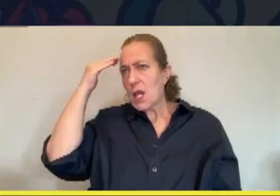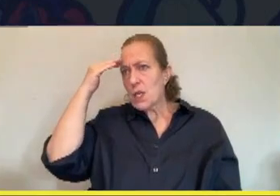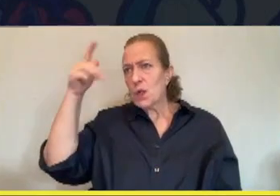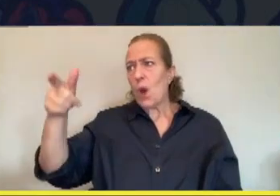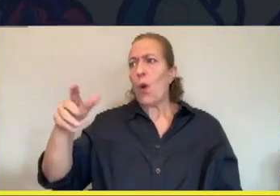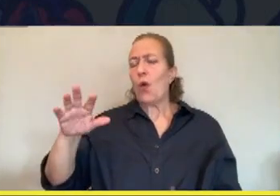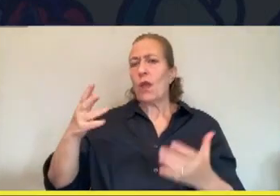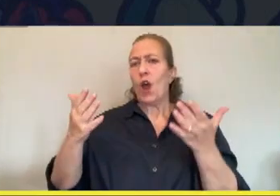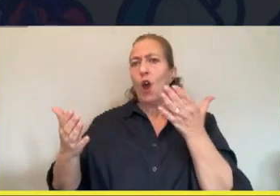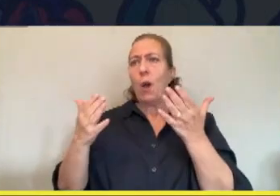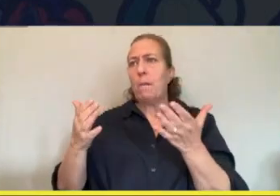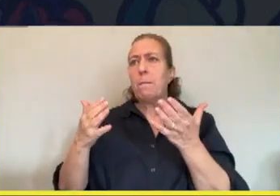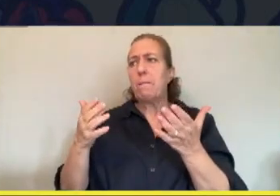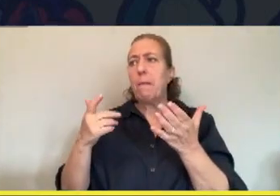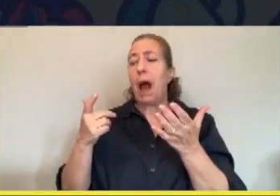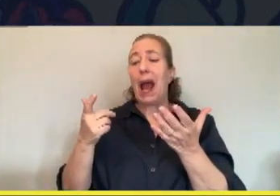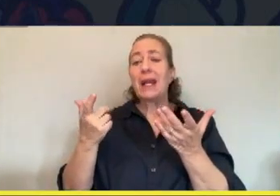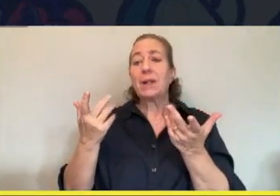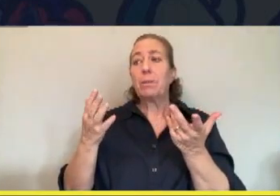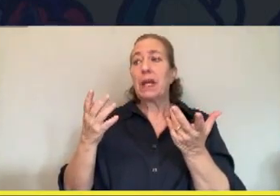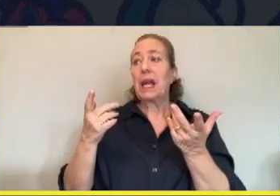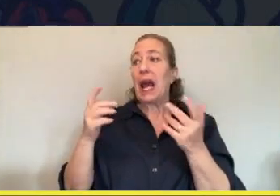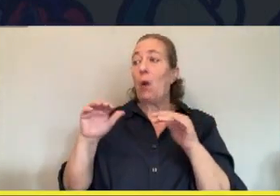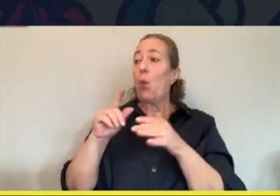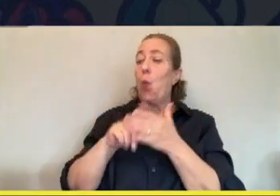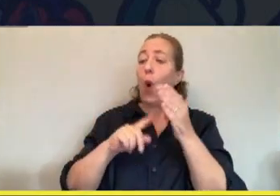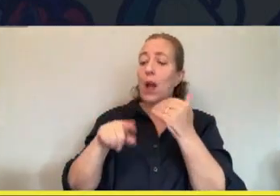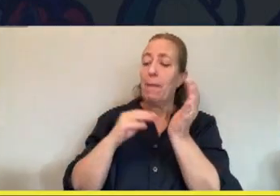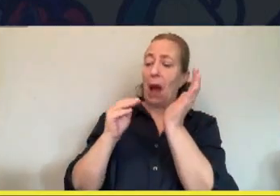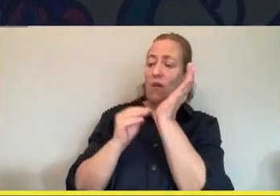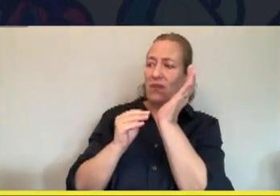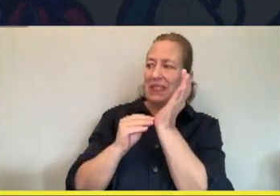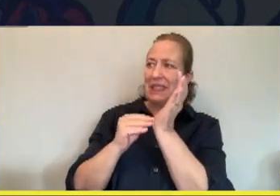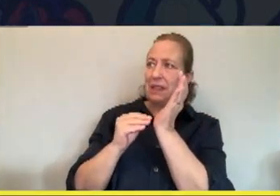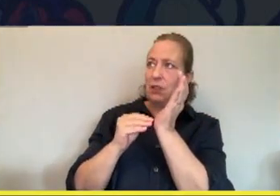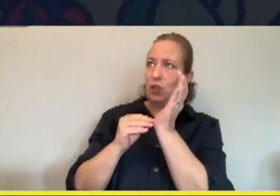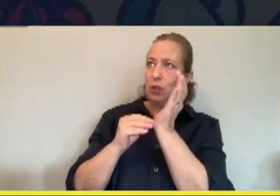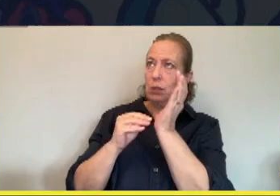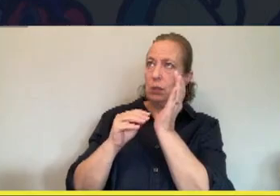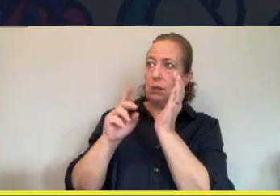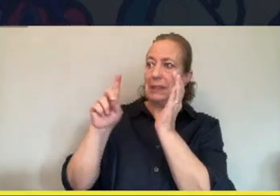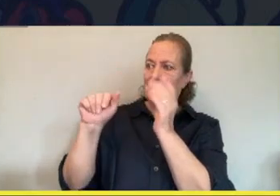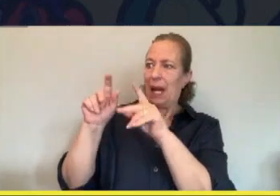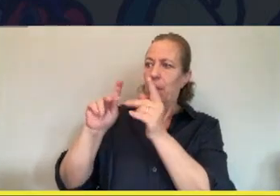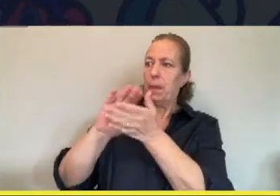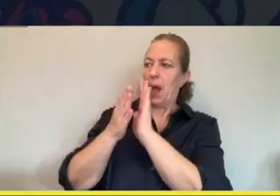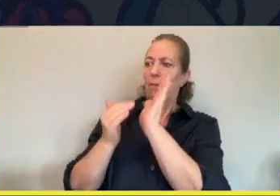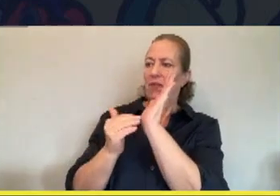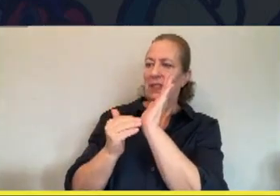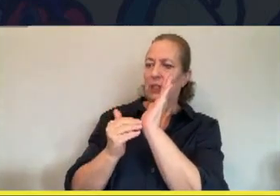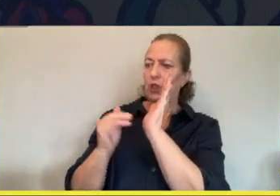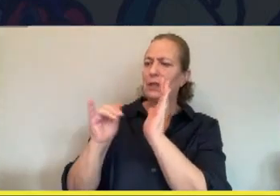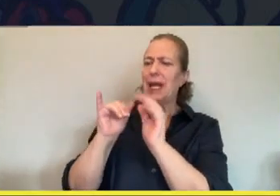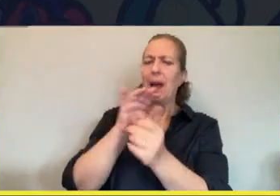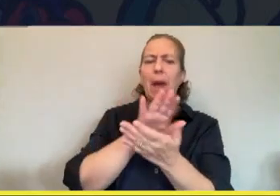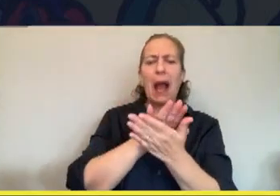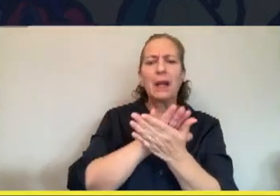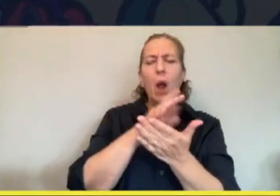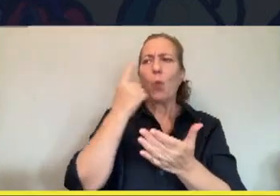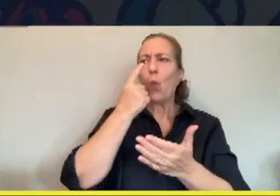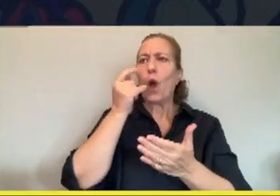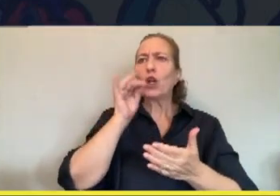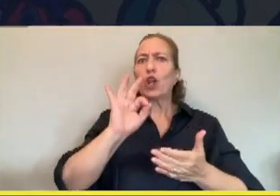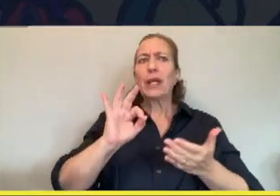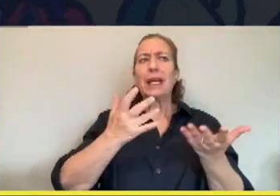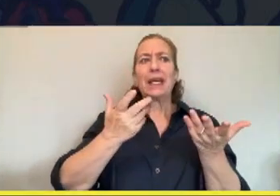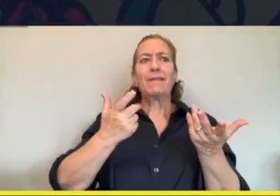become physicians. This is also true in academia. To that end, I'm curious about whether these efforts had disabled academics